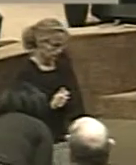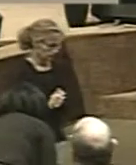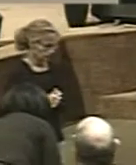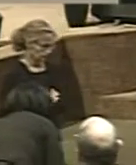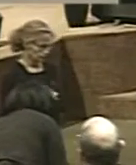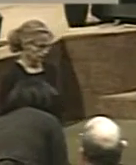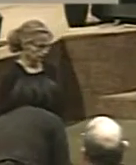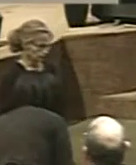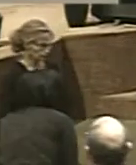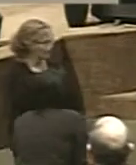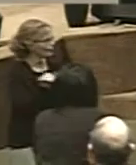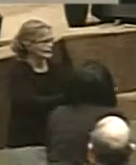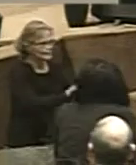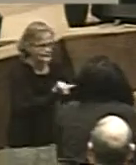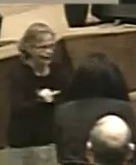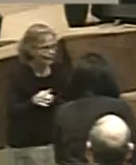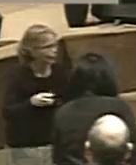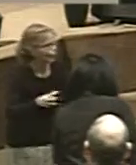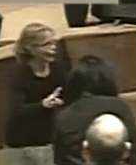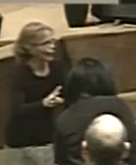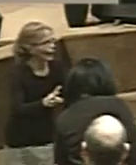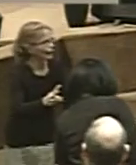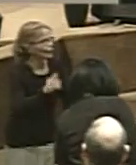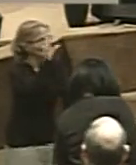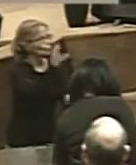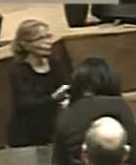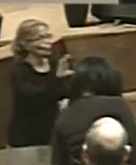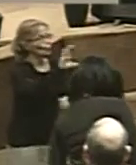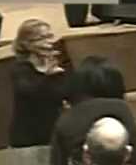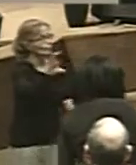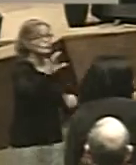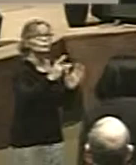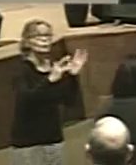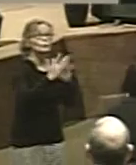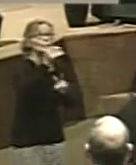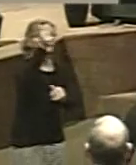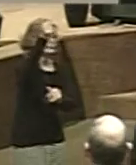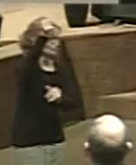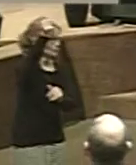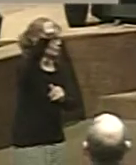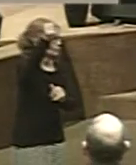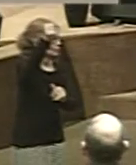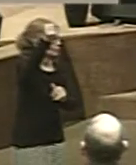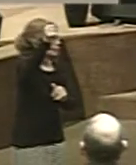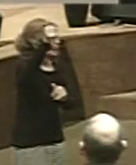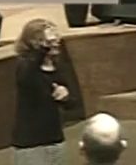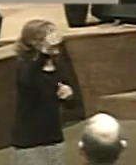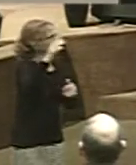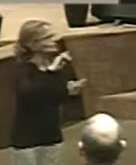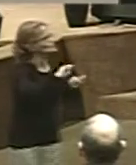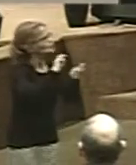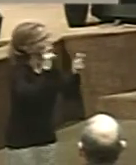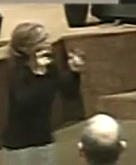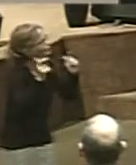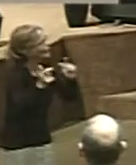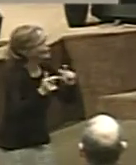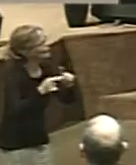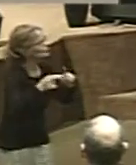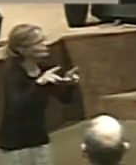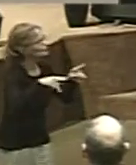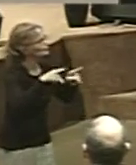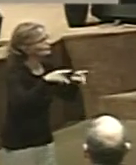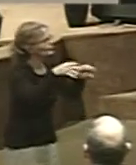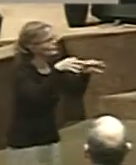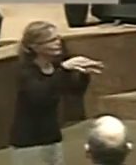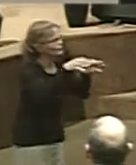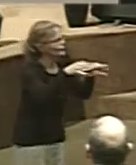In the same way that the cross of Jesus has been sanitized by centuries of time and to many